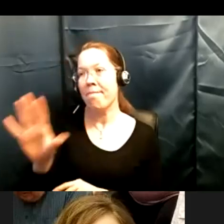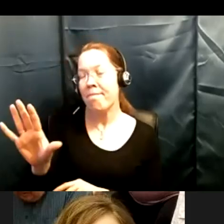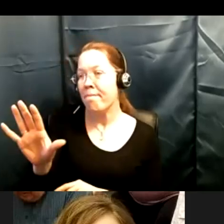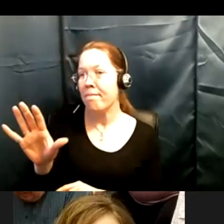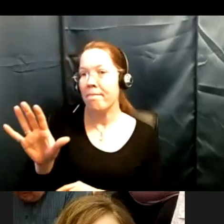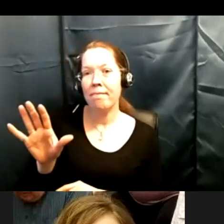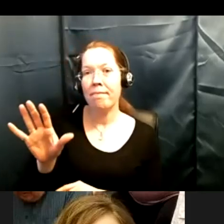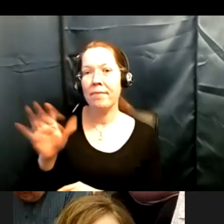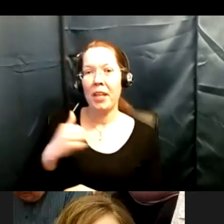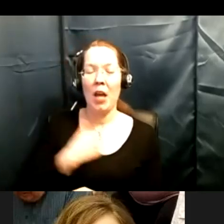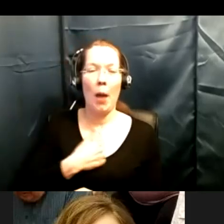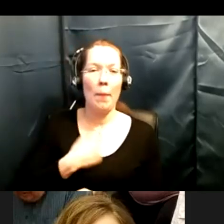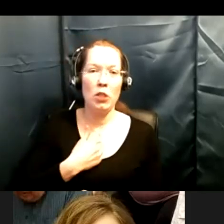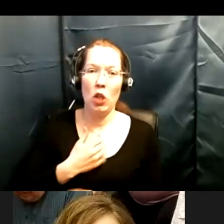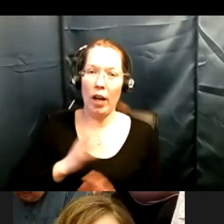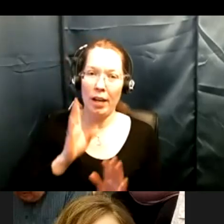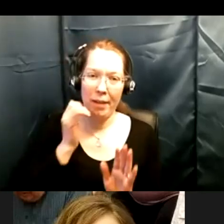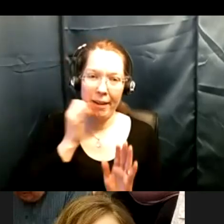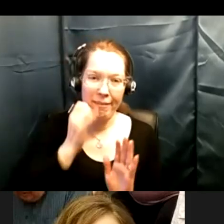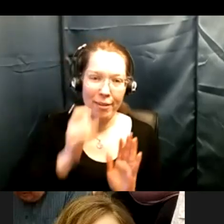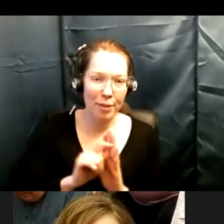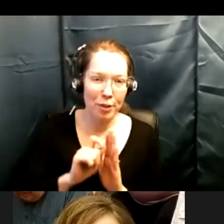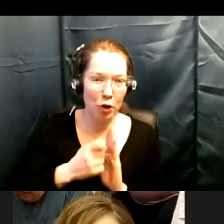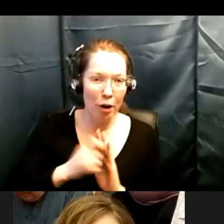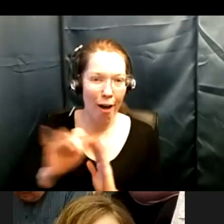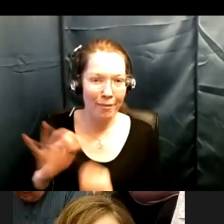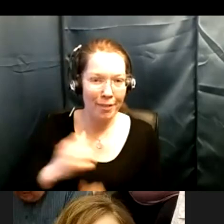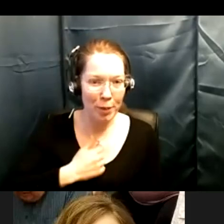excuse me, let me turn this off. I'm sorry.